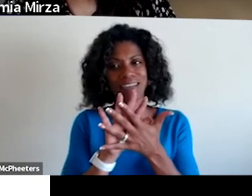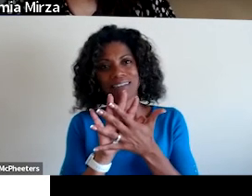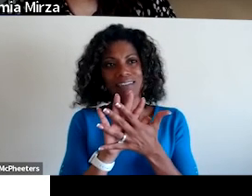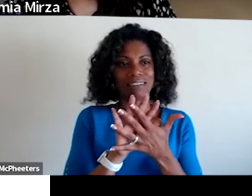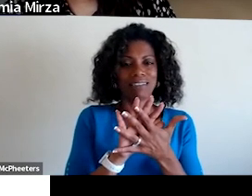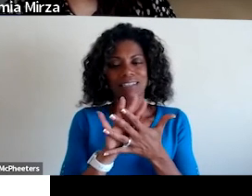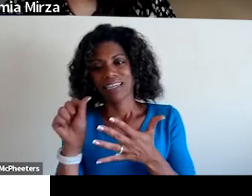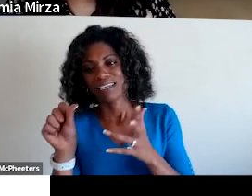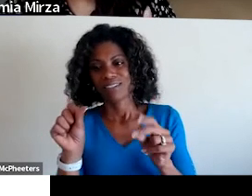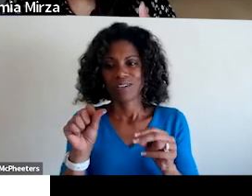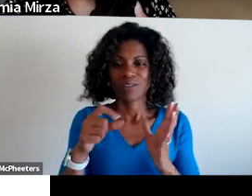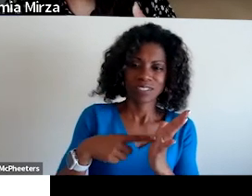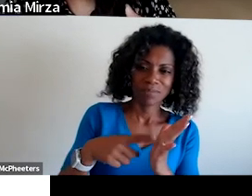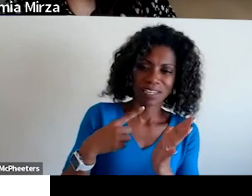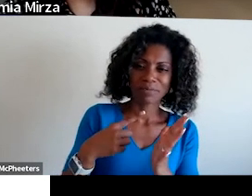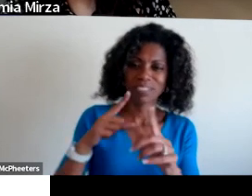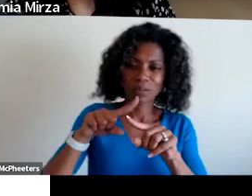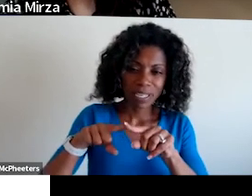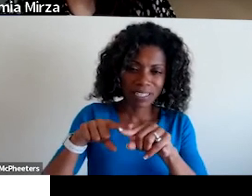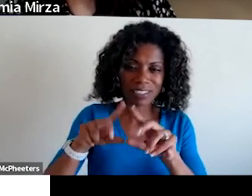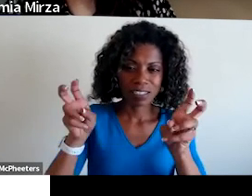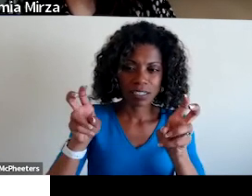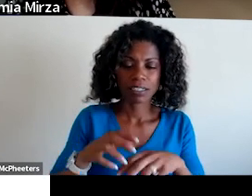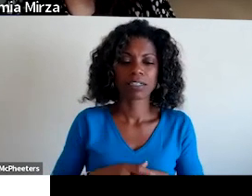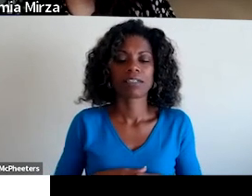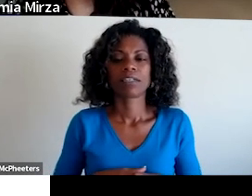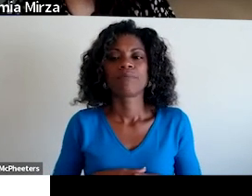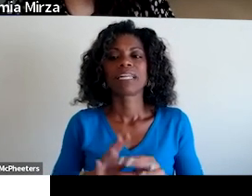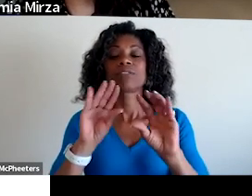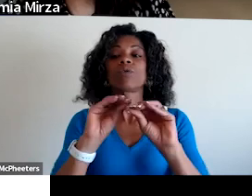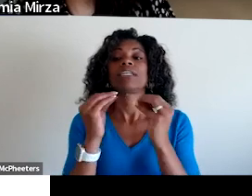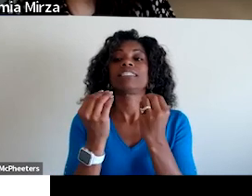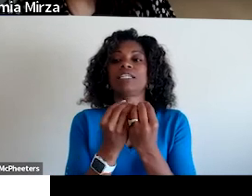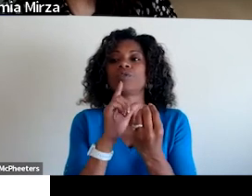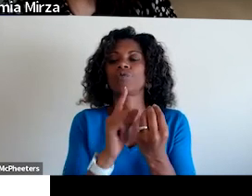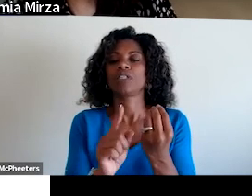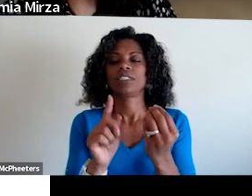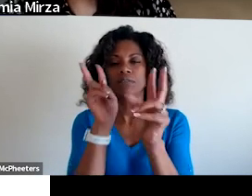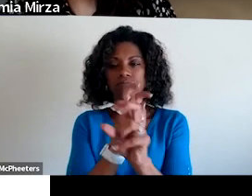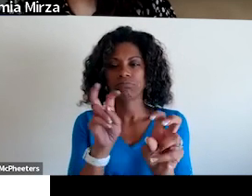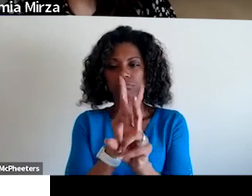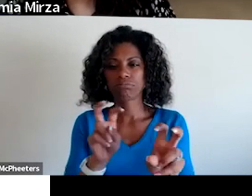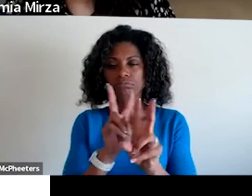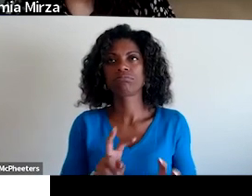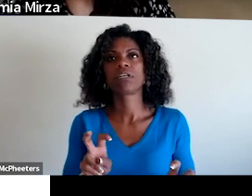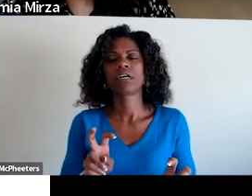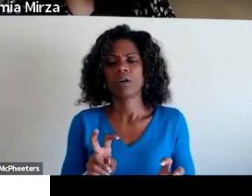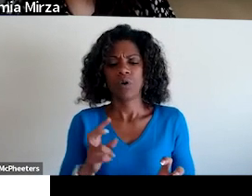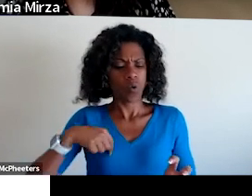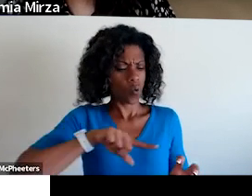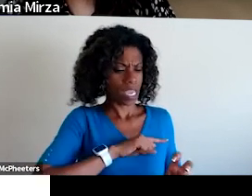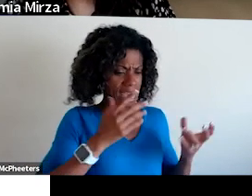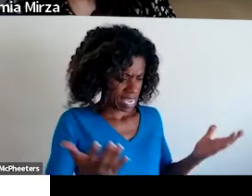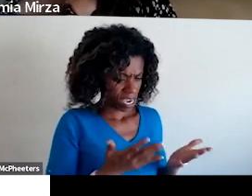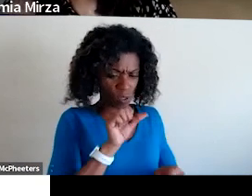this is taking the time to sit as an organization and to really think through, where do we stand on this? What is